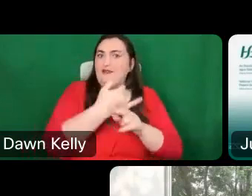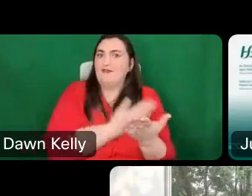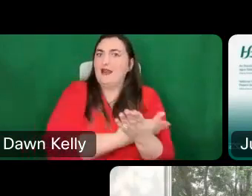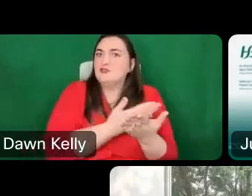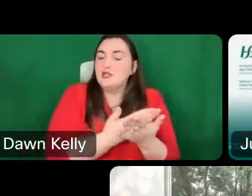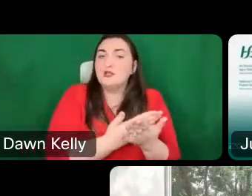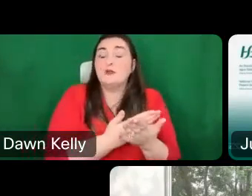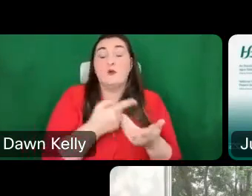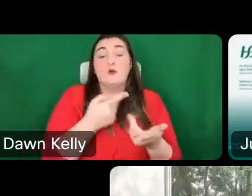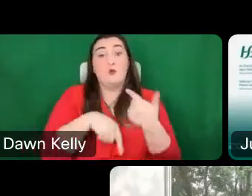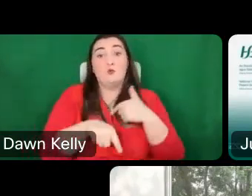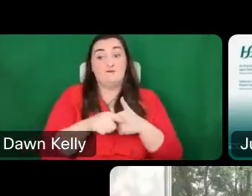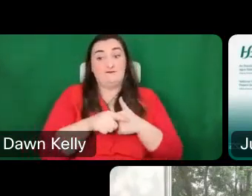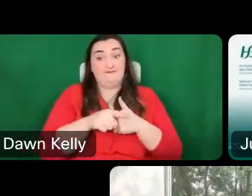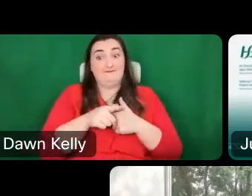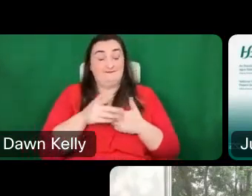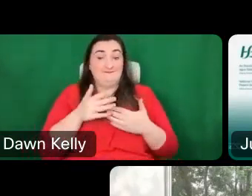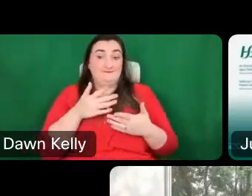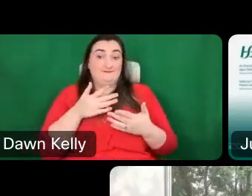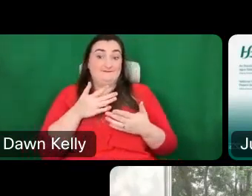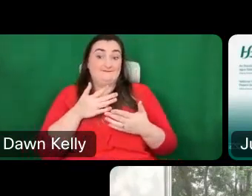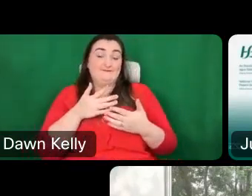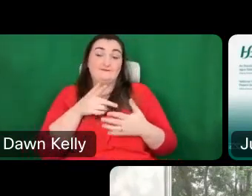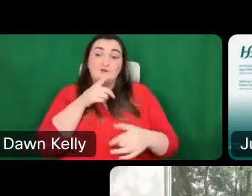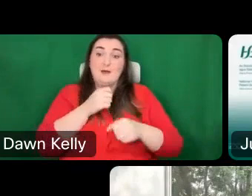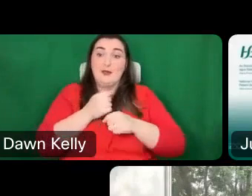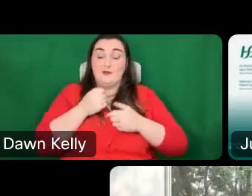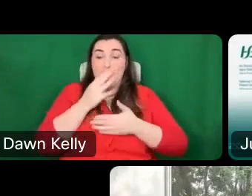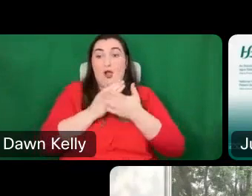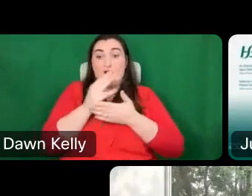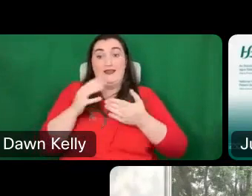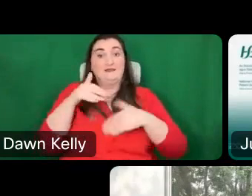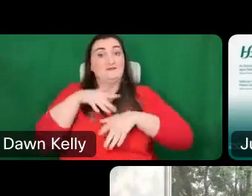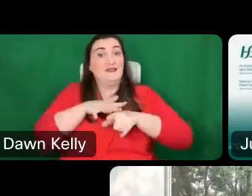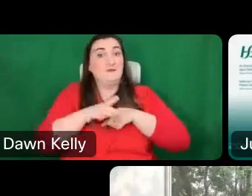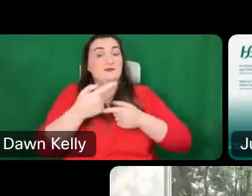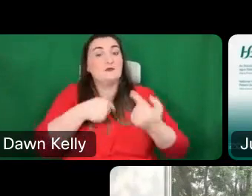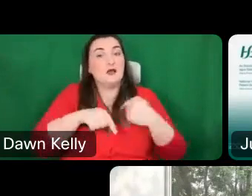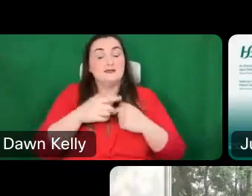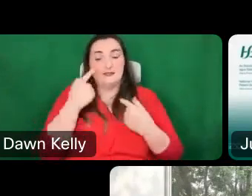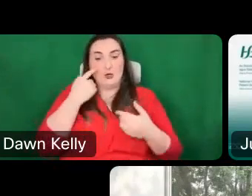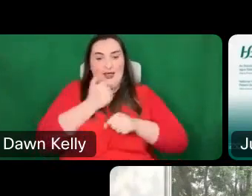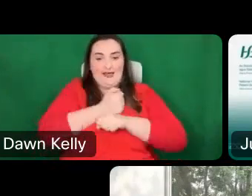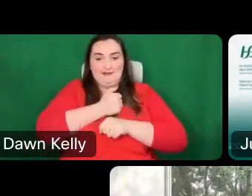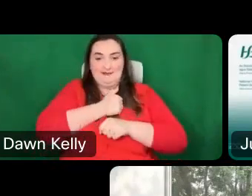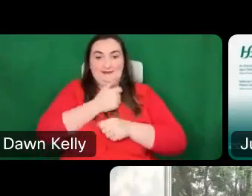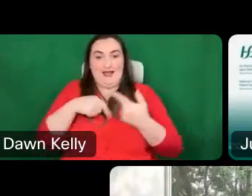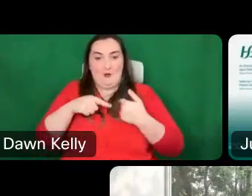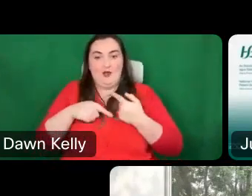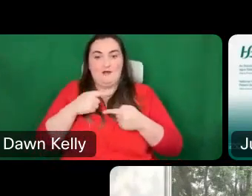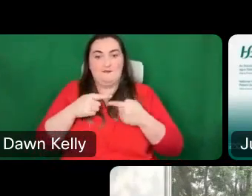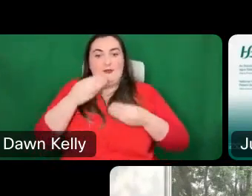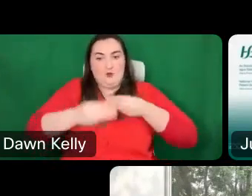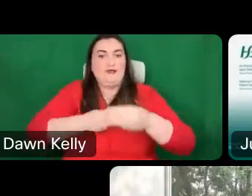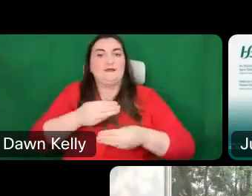the piece for us is that it's about us having a look at our processes. Well, what are our processes?